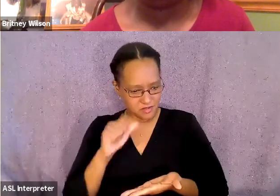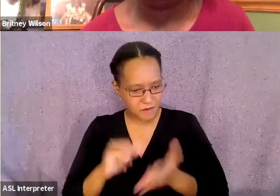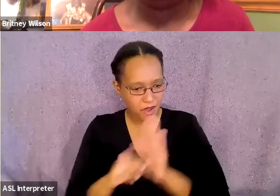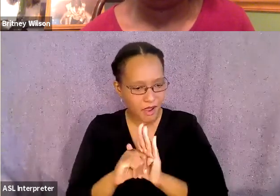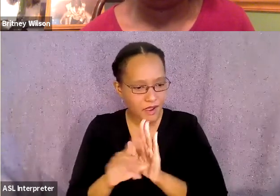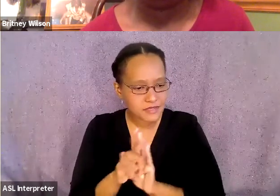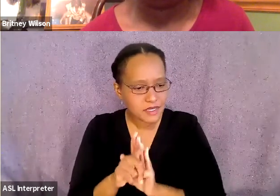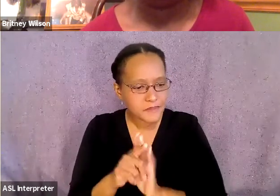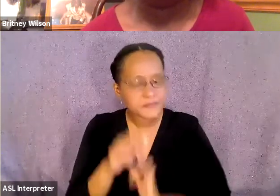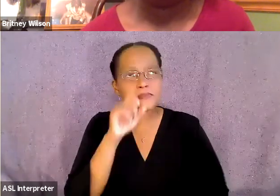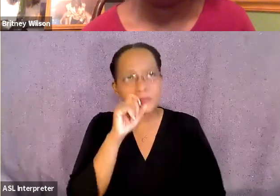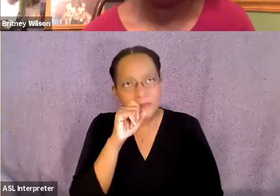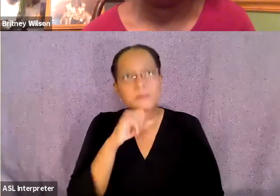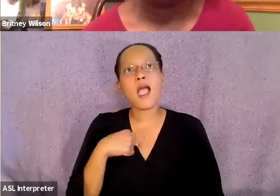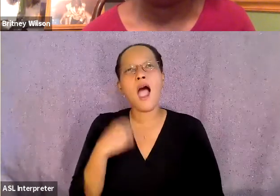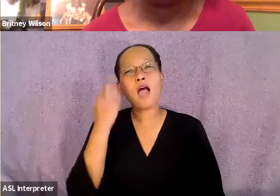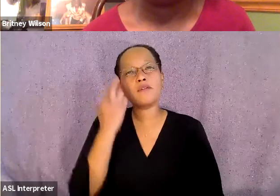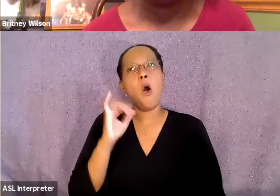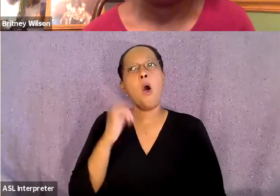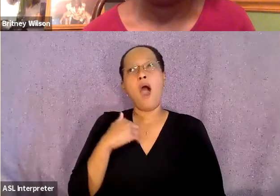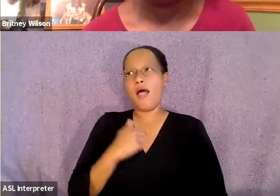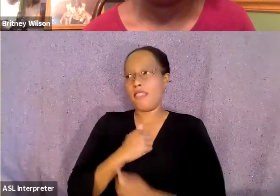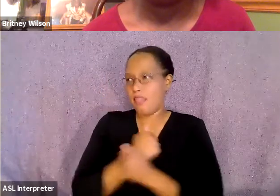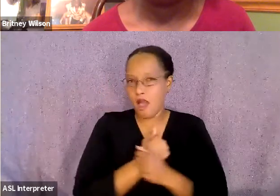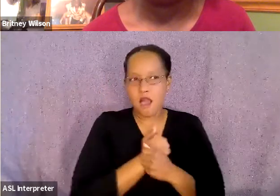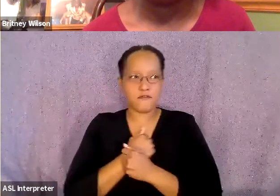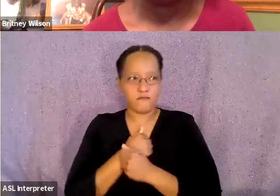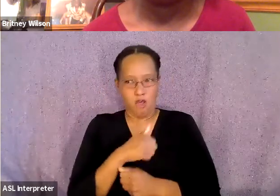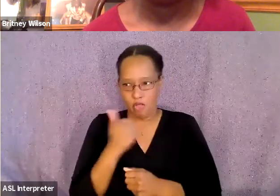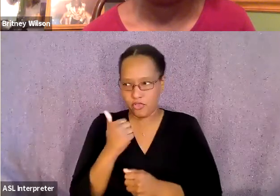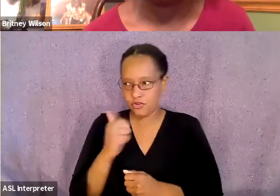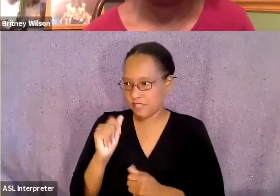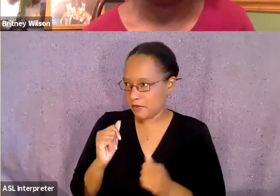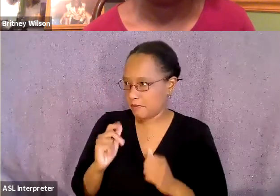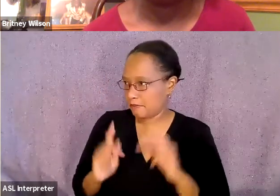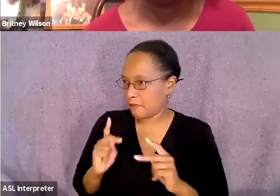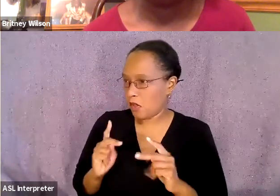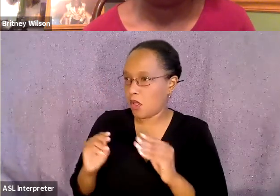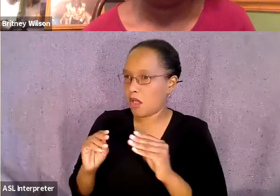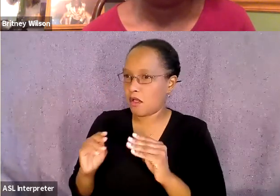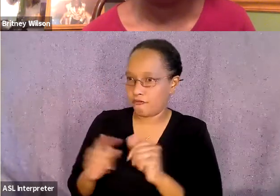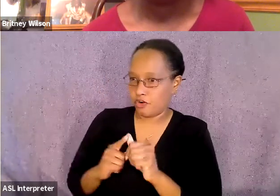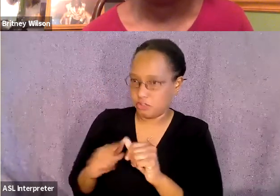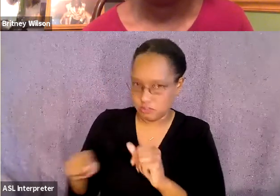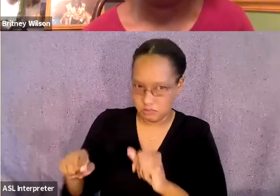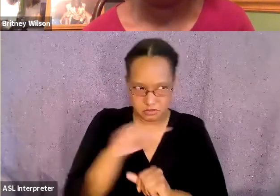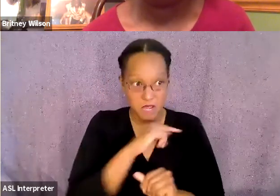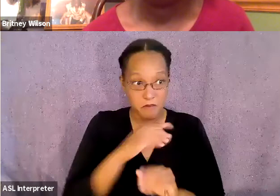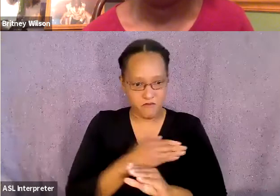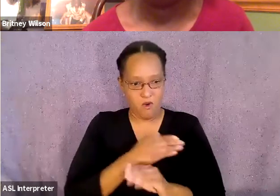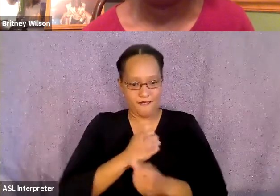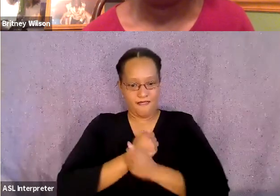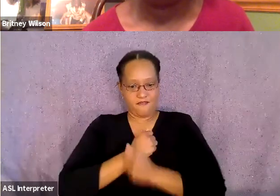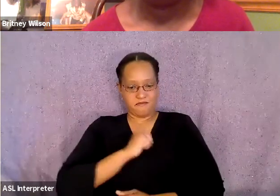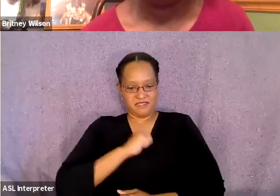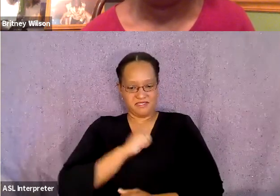learned to love other disabled people before I learned to love myself as a disabled person. Vilissa, you were one of those people. And